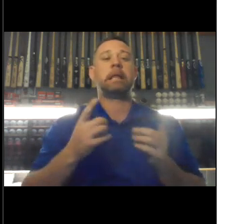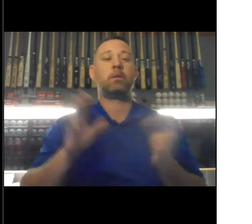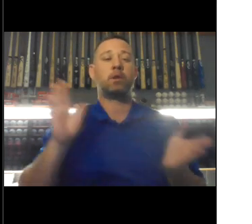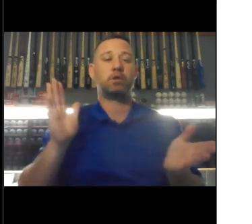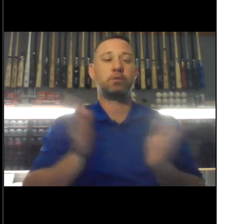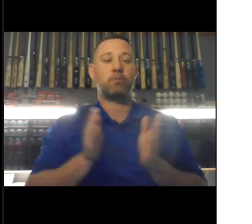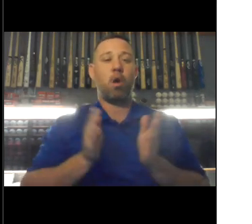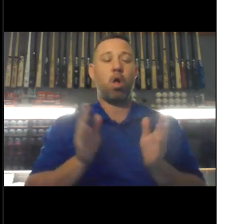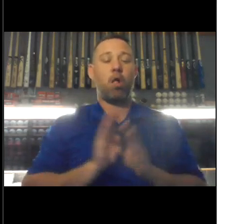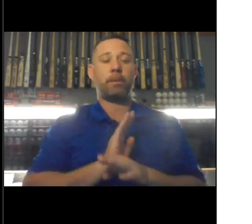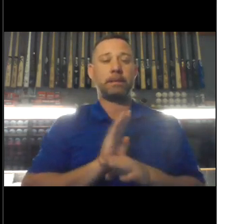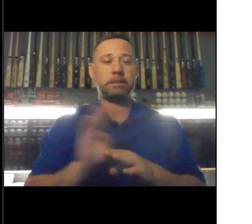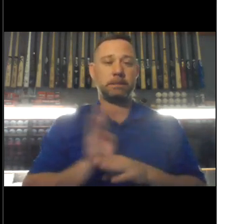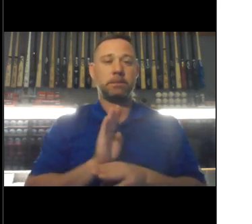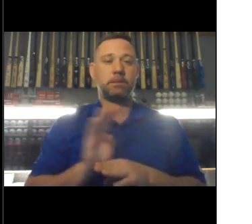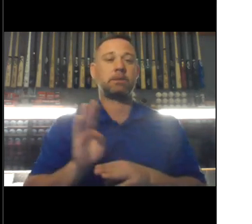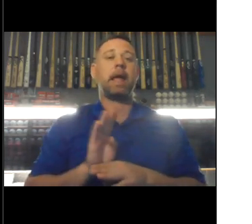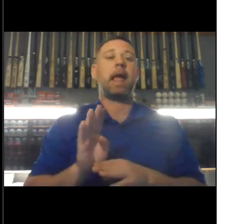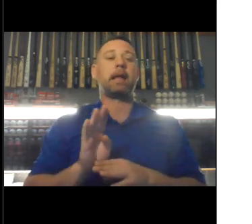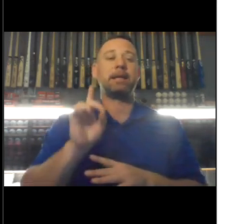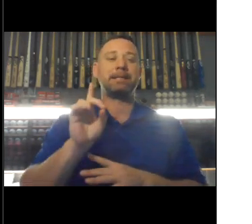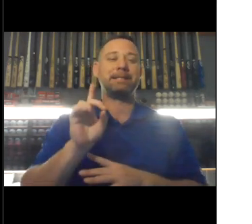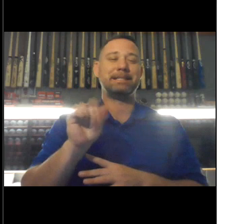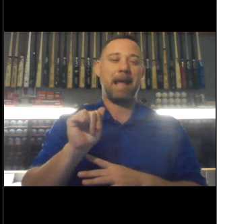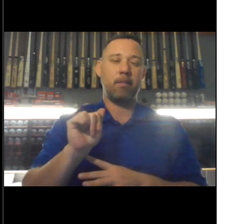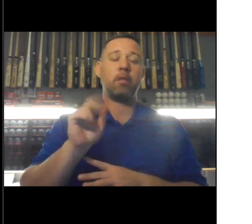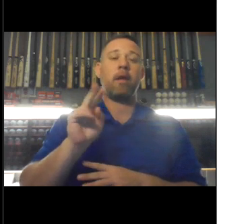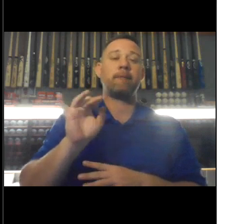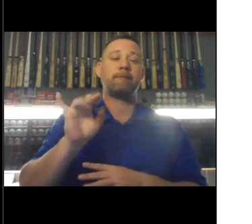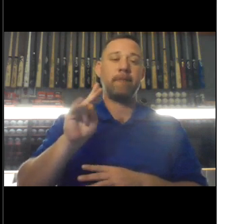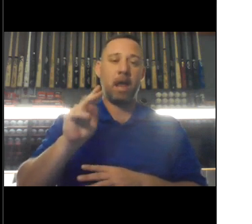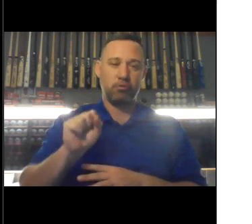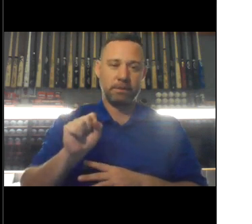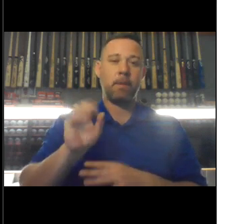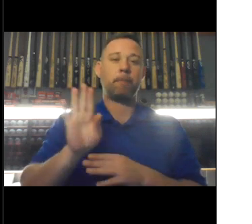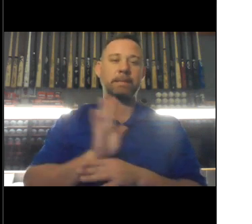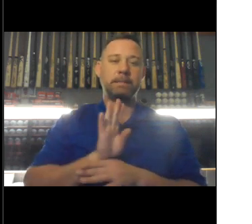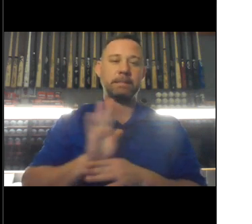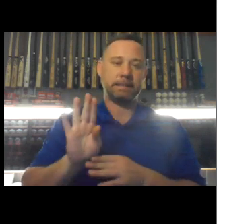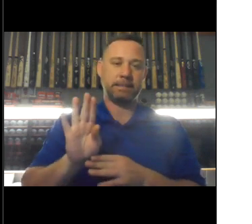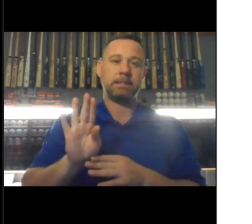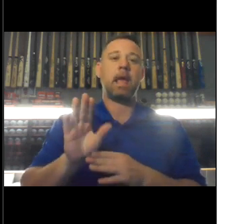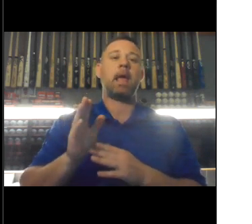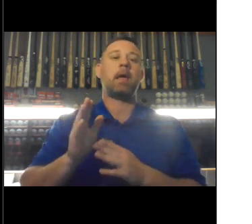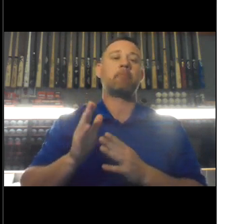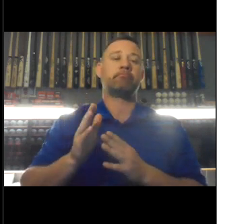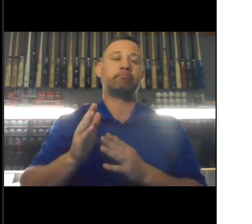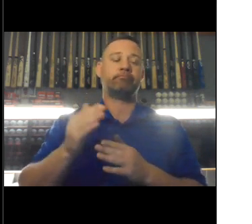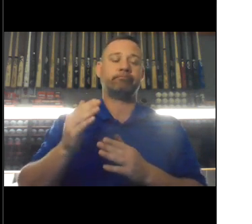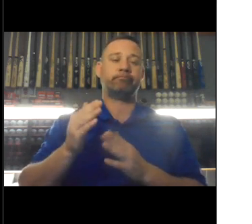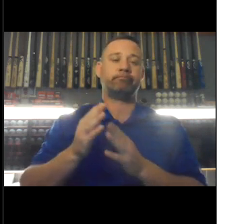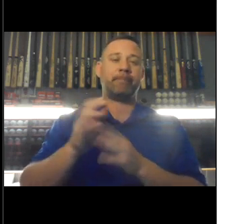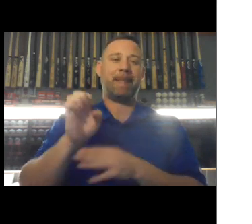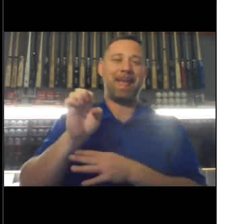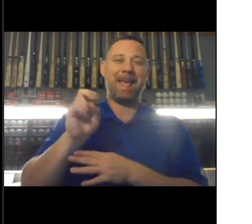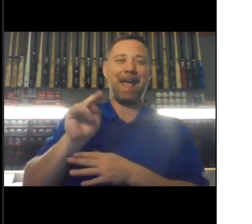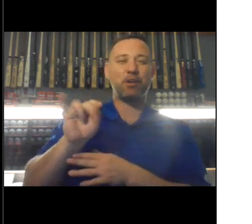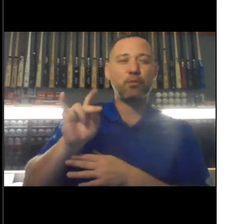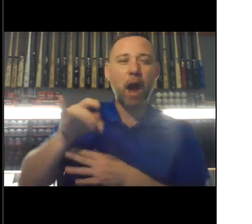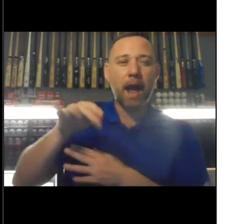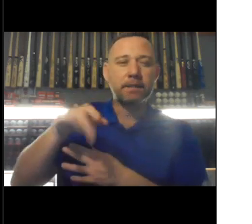and disabled veteran business enterprises. So we received the Green Award at the gold level for agencies